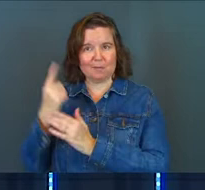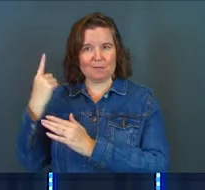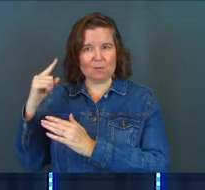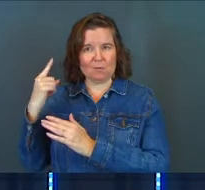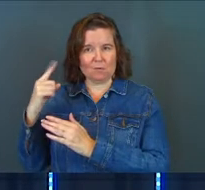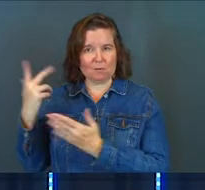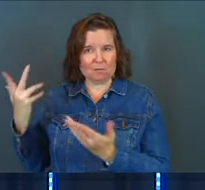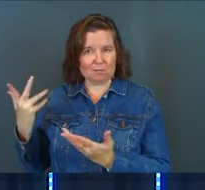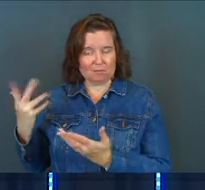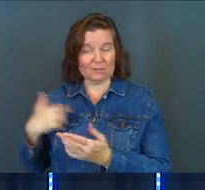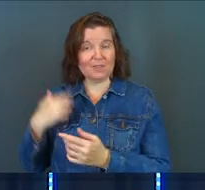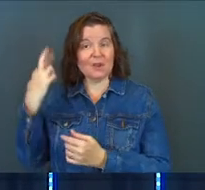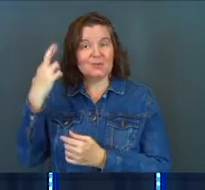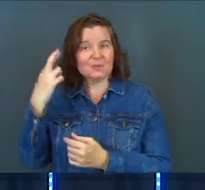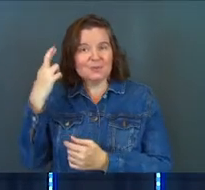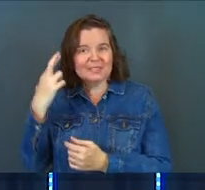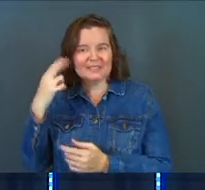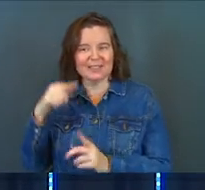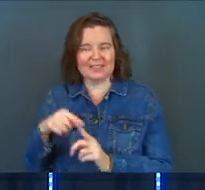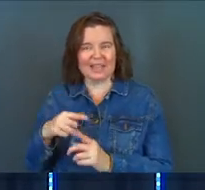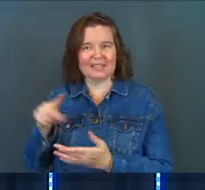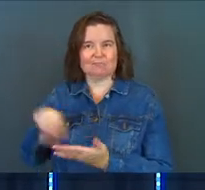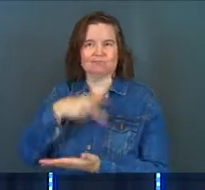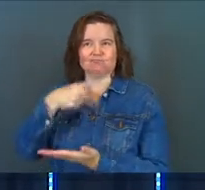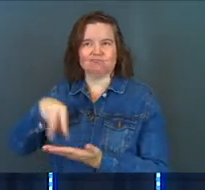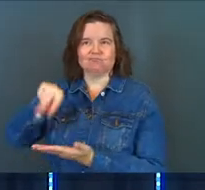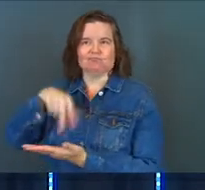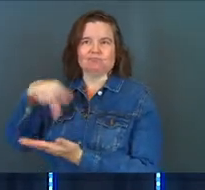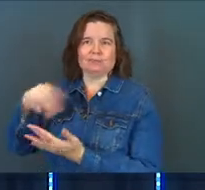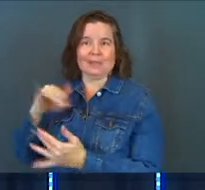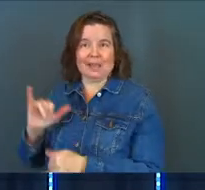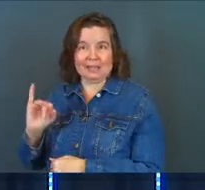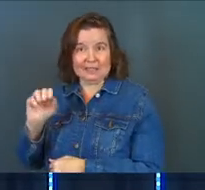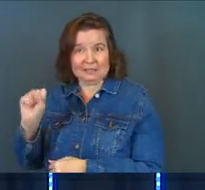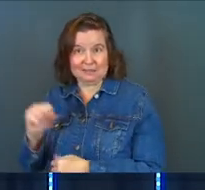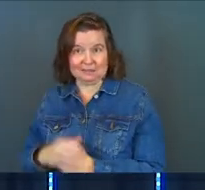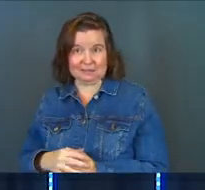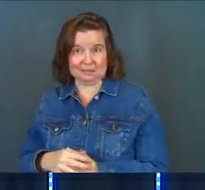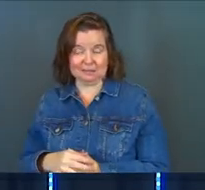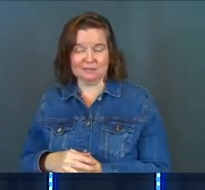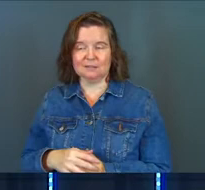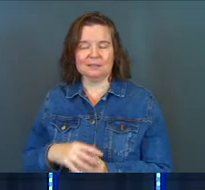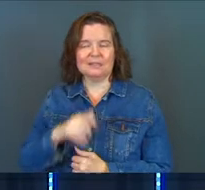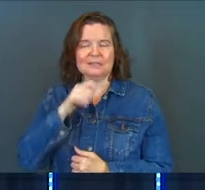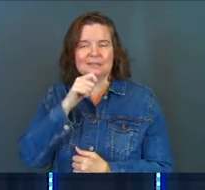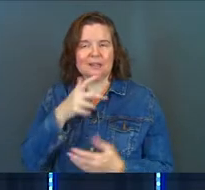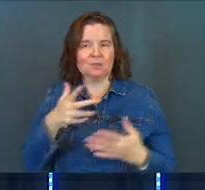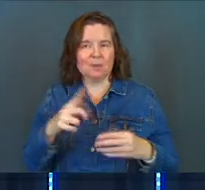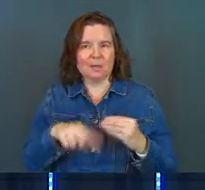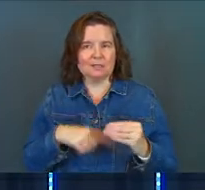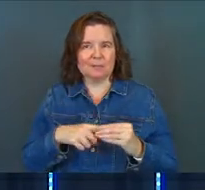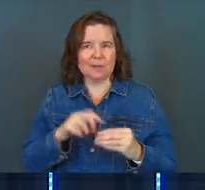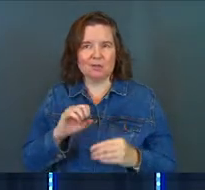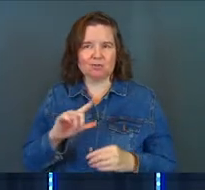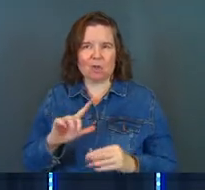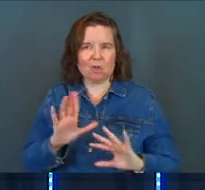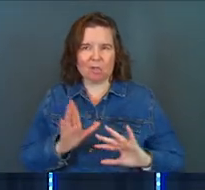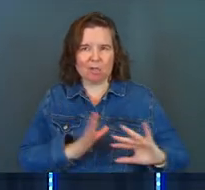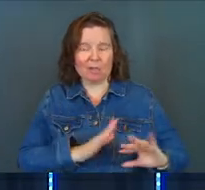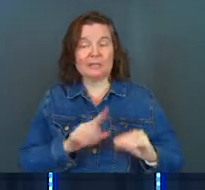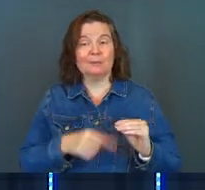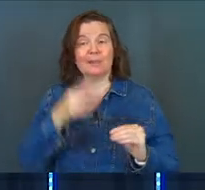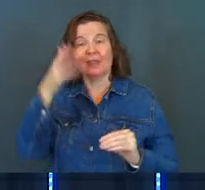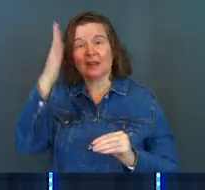There's a reason that he's out there dancing the way that he is. And it's not so much about Saul. It's the